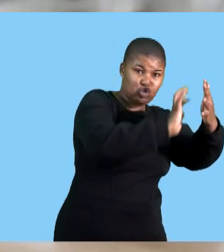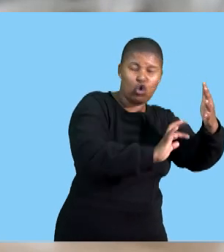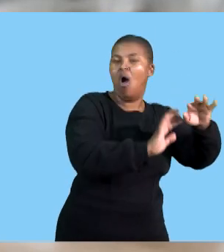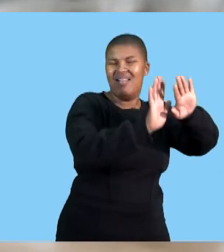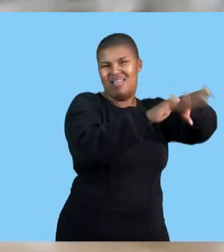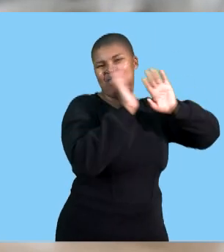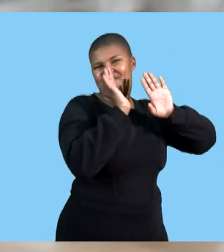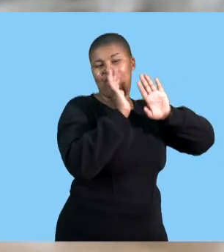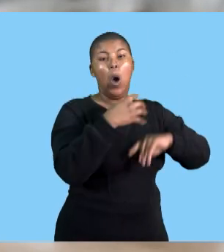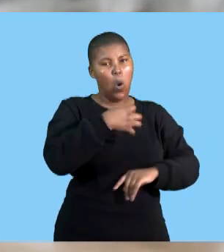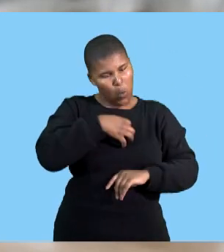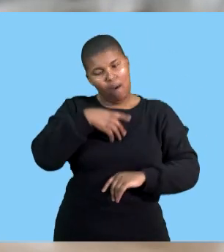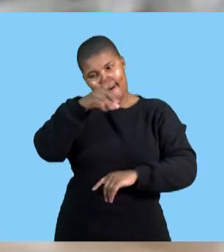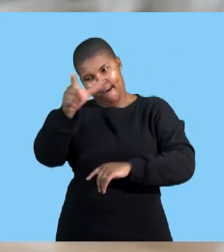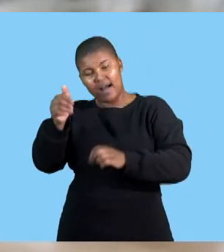that we have just read.